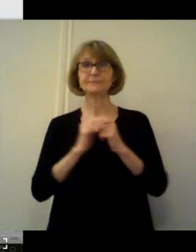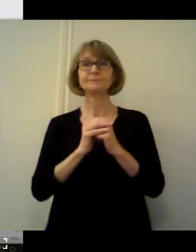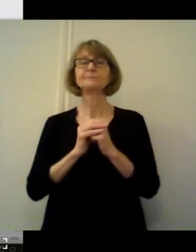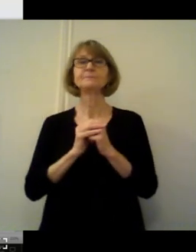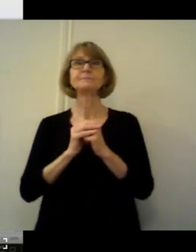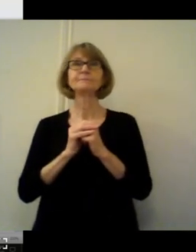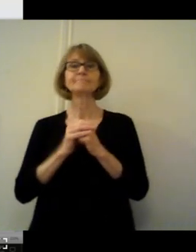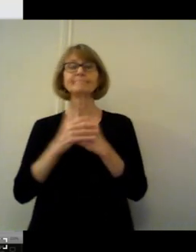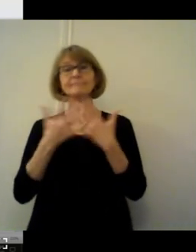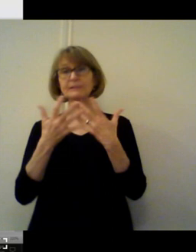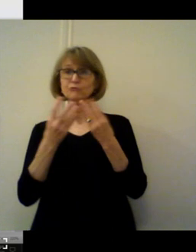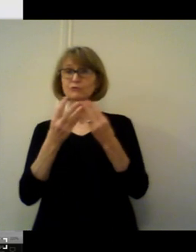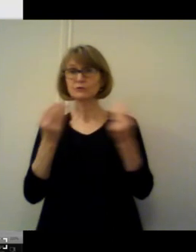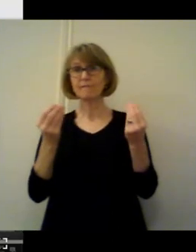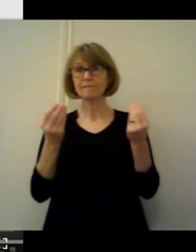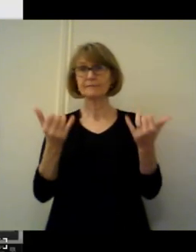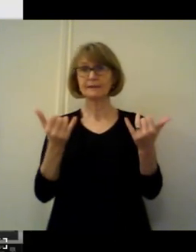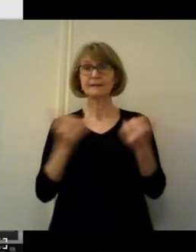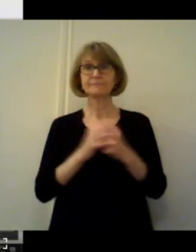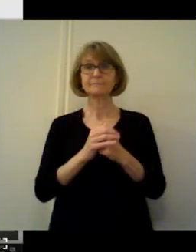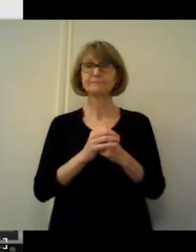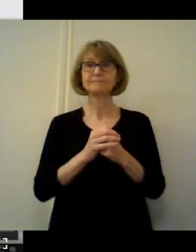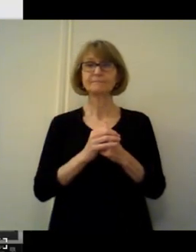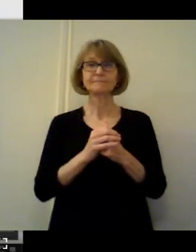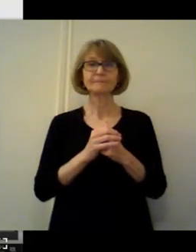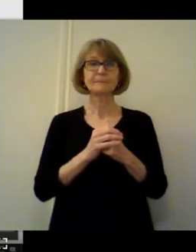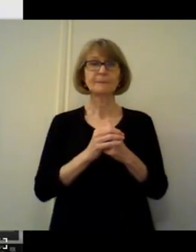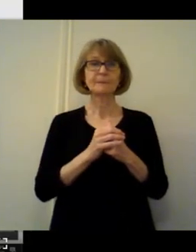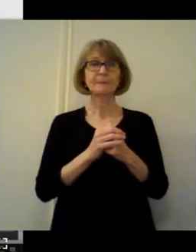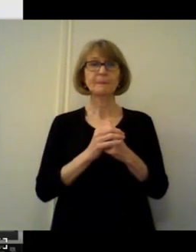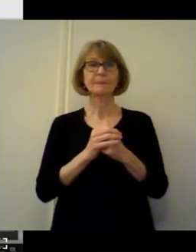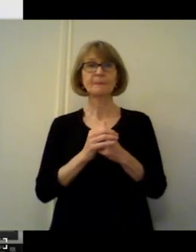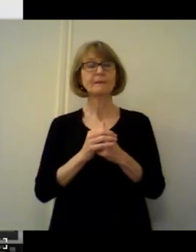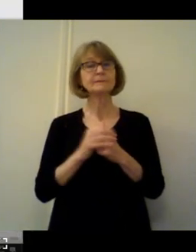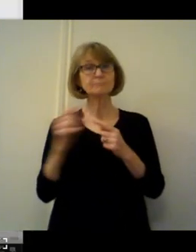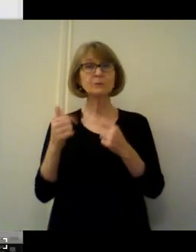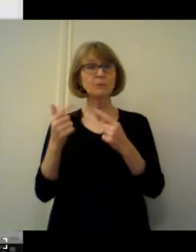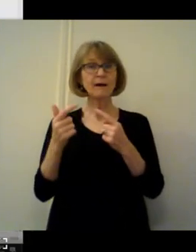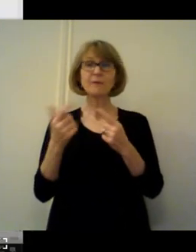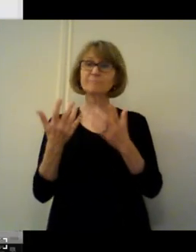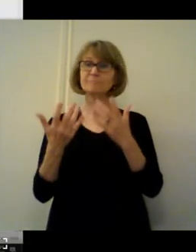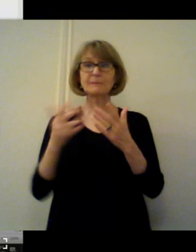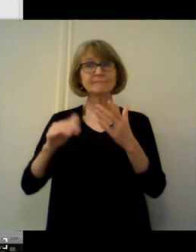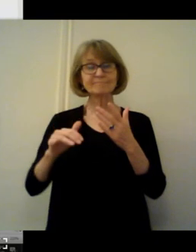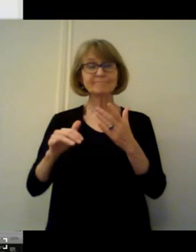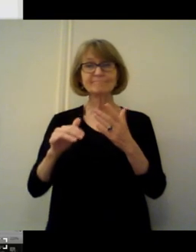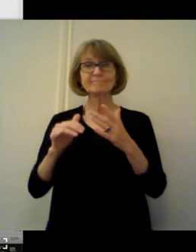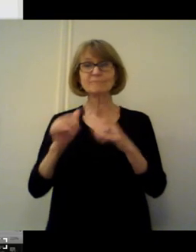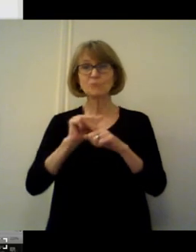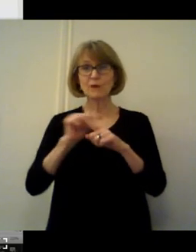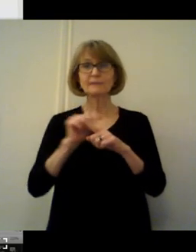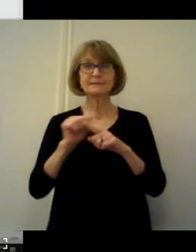Okay, and let's solve this equation. All right, we haven't solved equations in a little bit. Oh, go away. All right, so